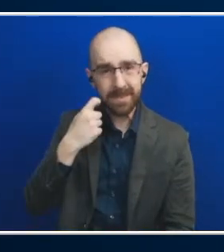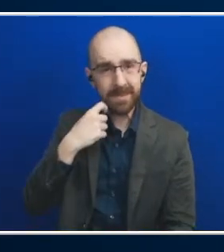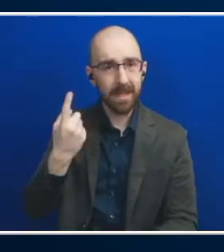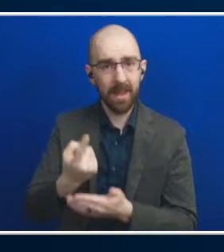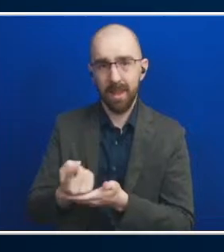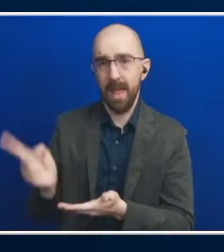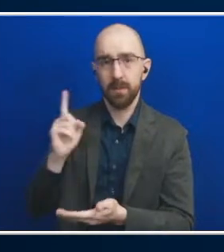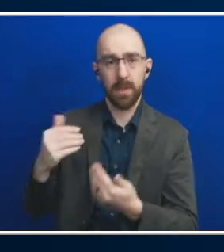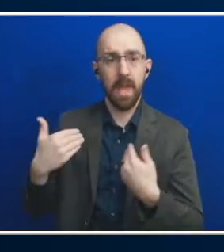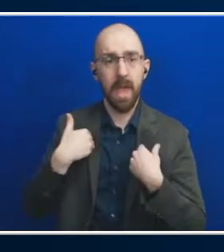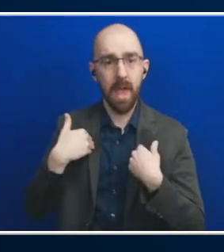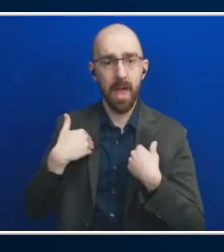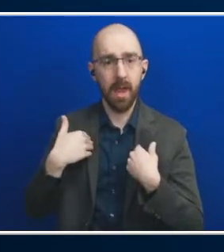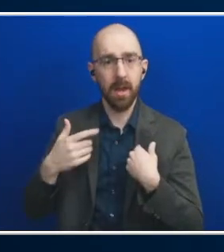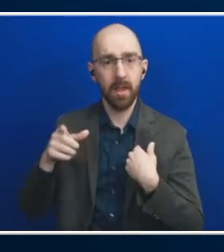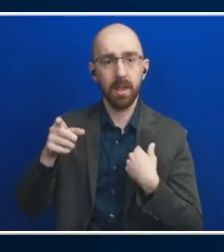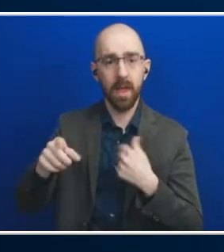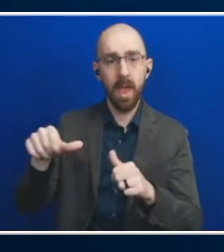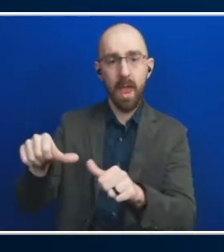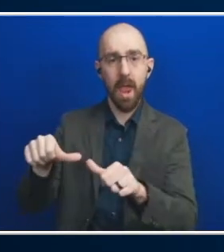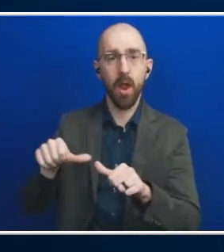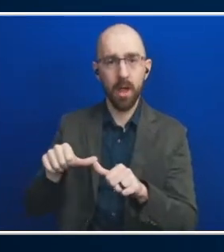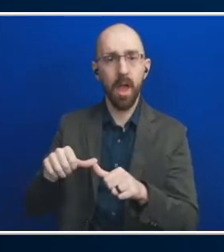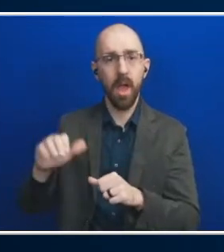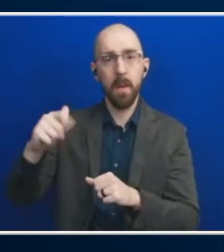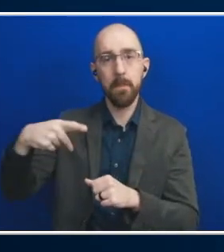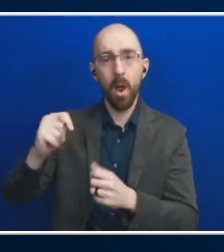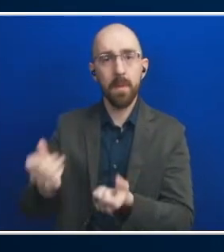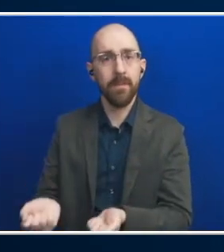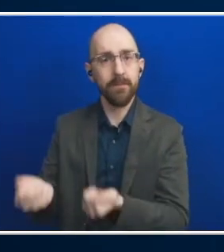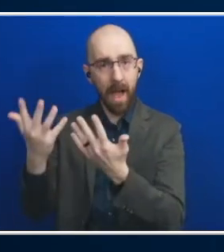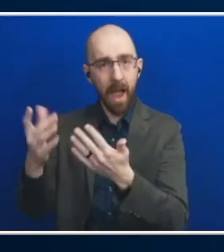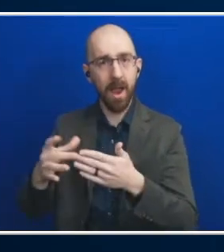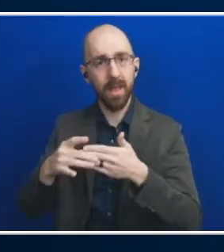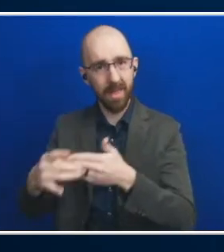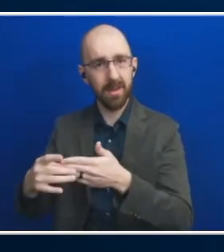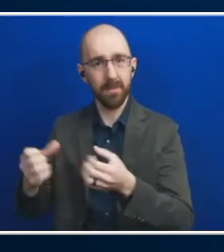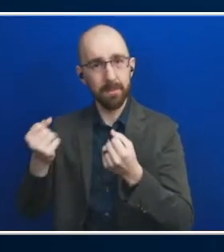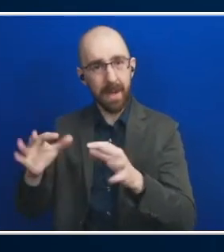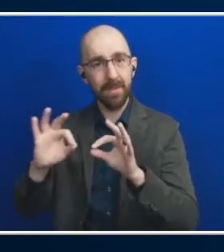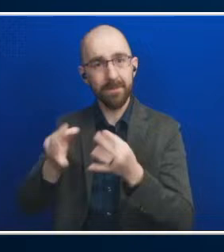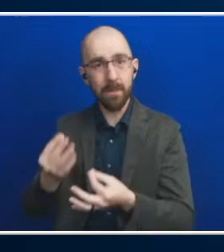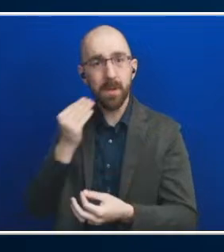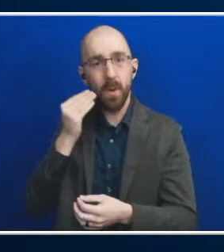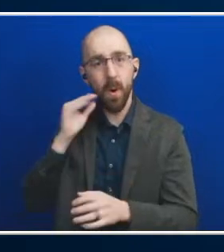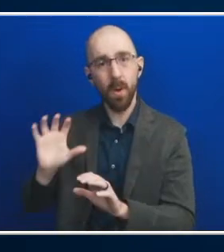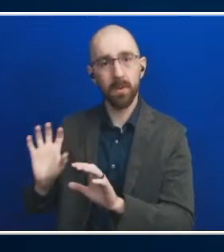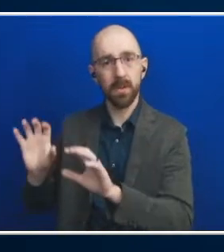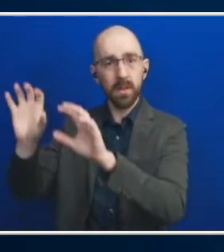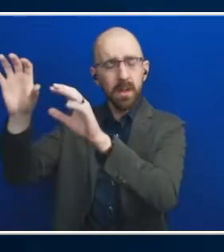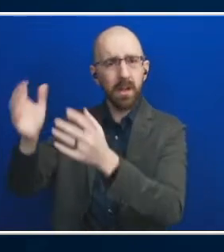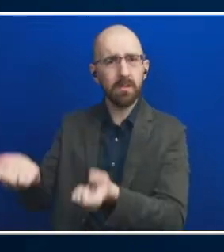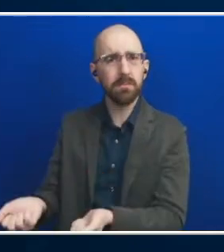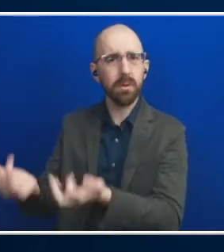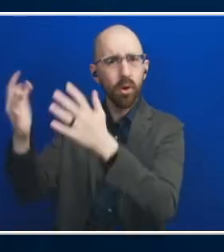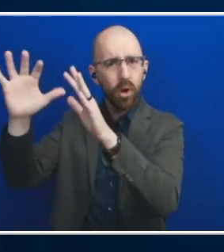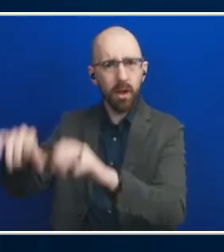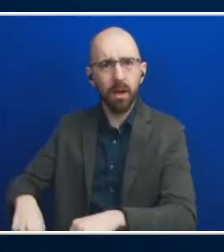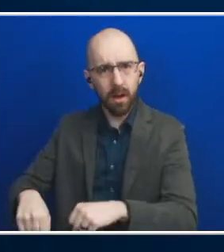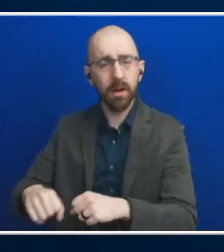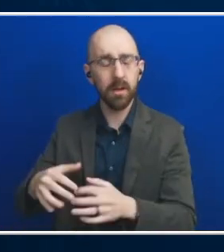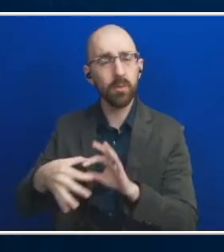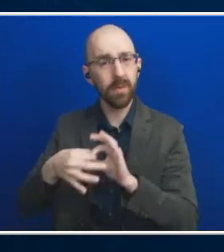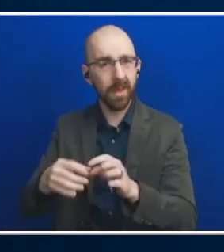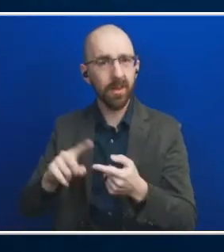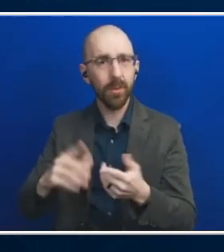our area the apartment fire that led to kind of loss of an entire family, and most probably that was related to forgetting that the